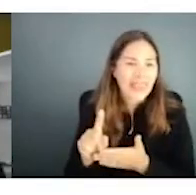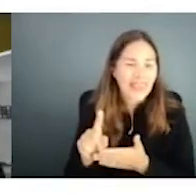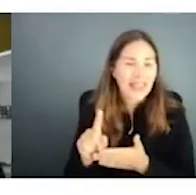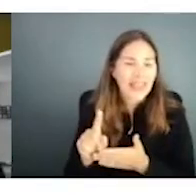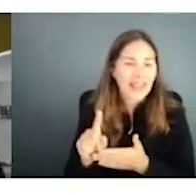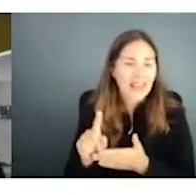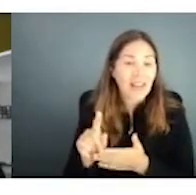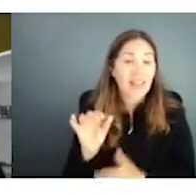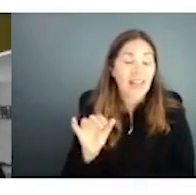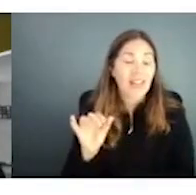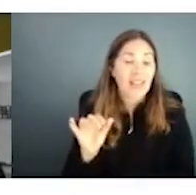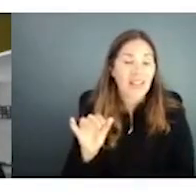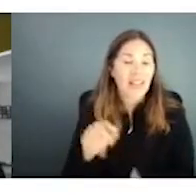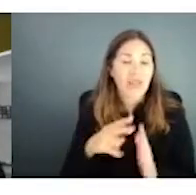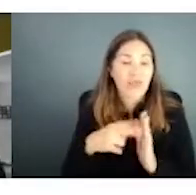Nice.